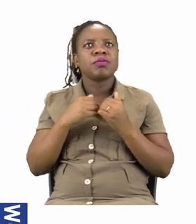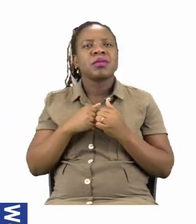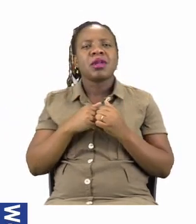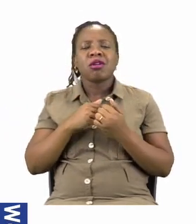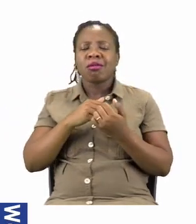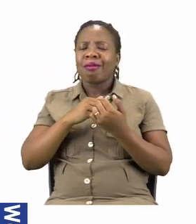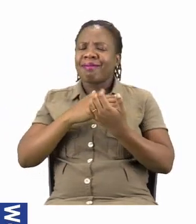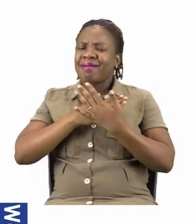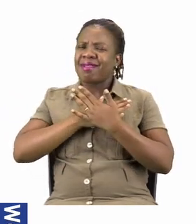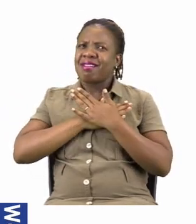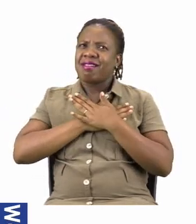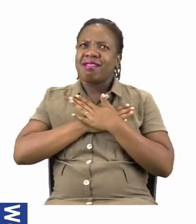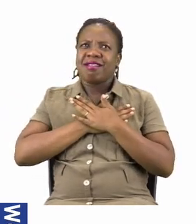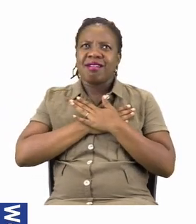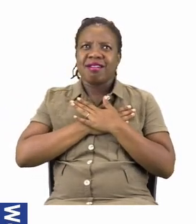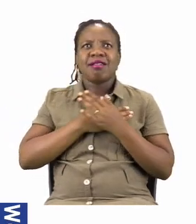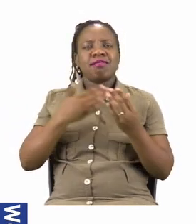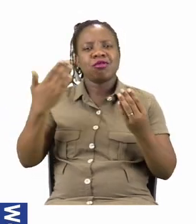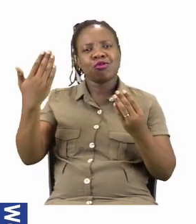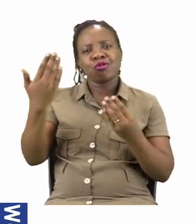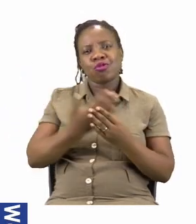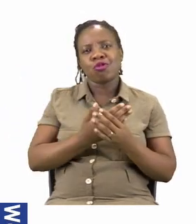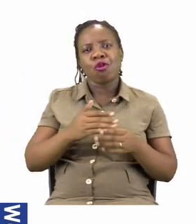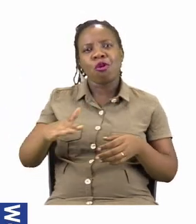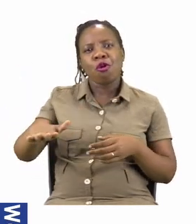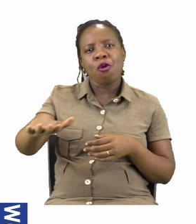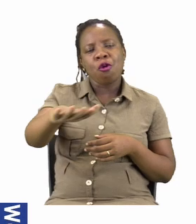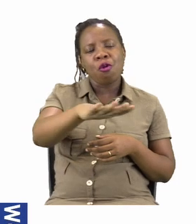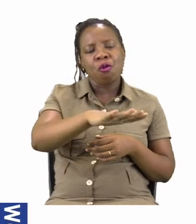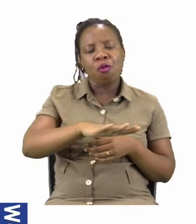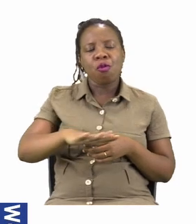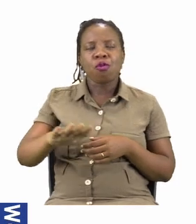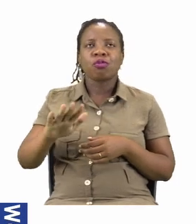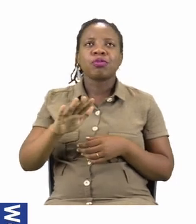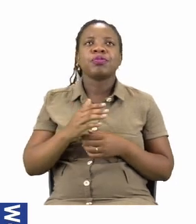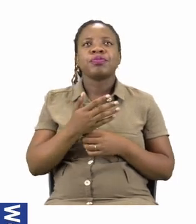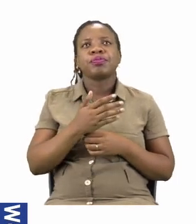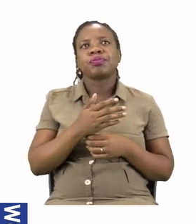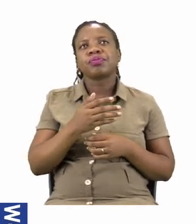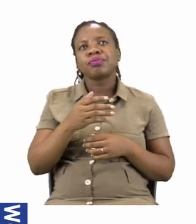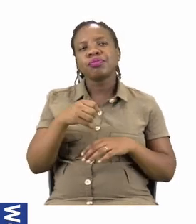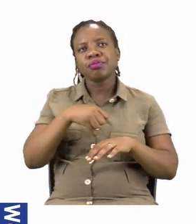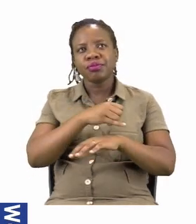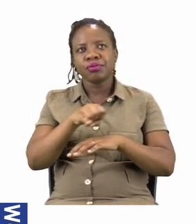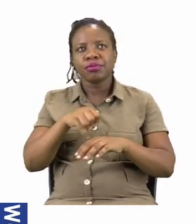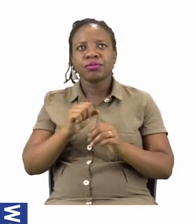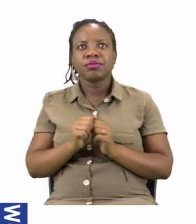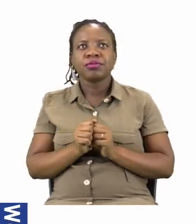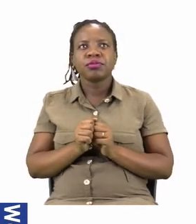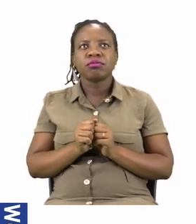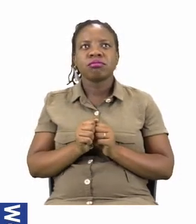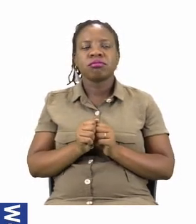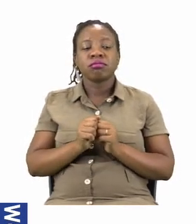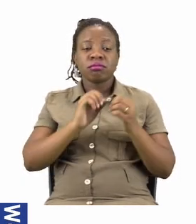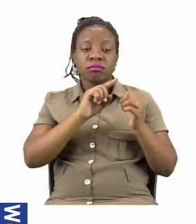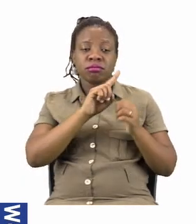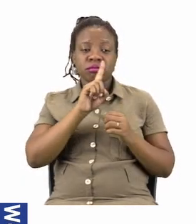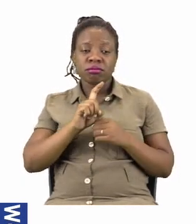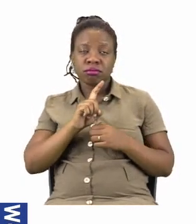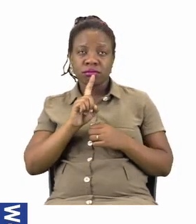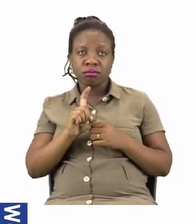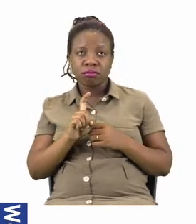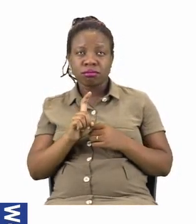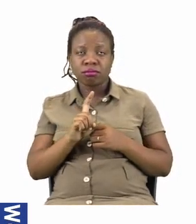1. On which day of summer do they like to go to the water park? Number